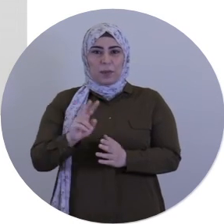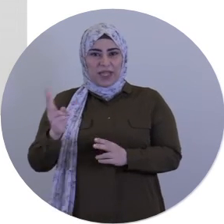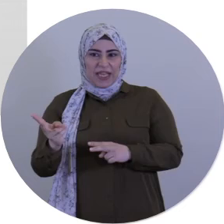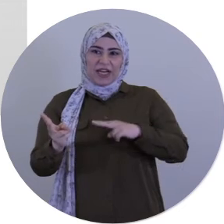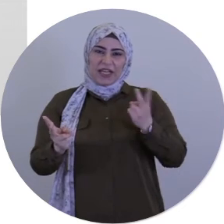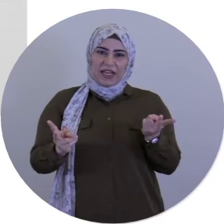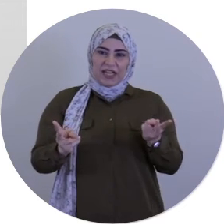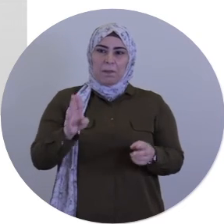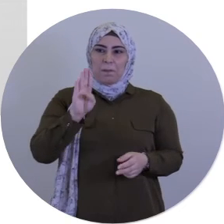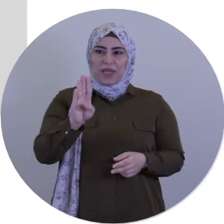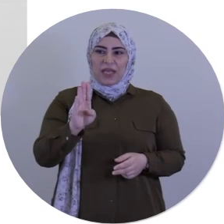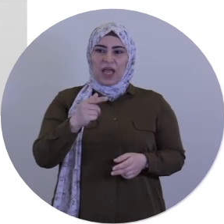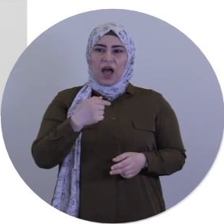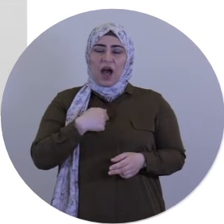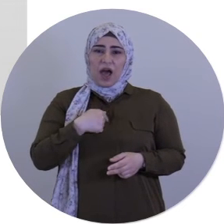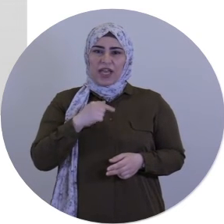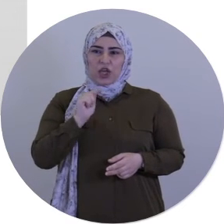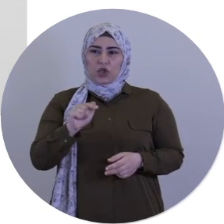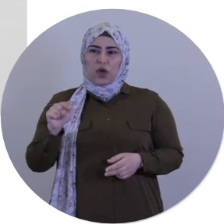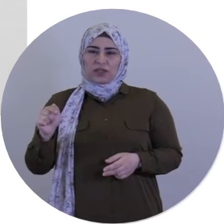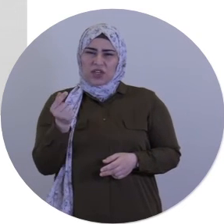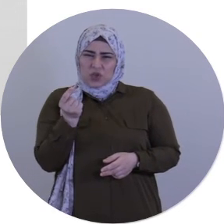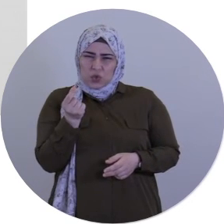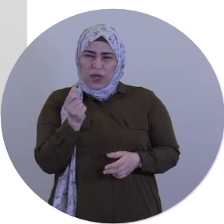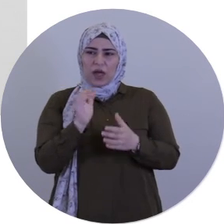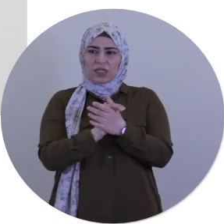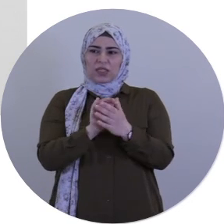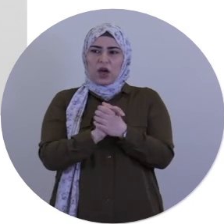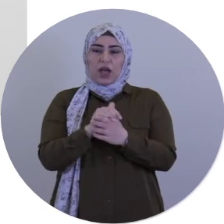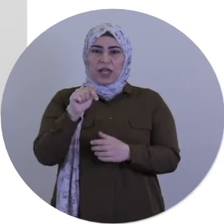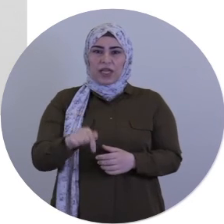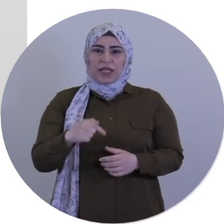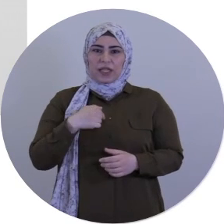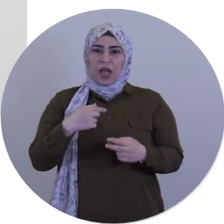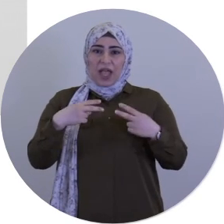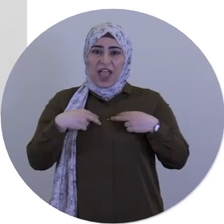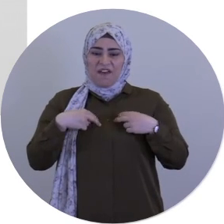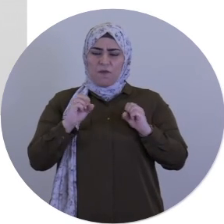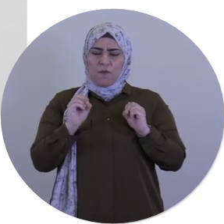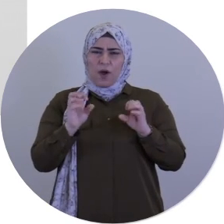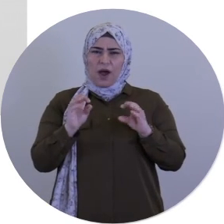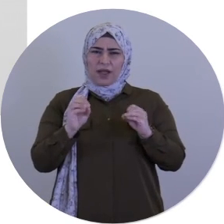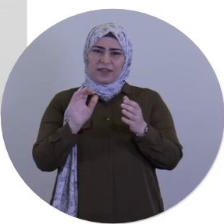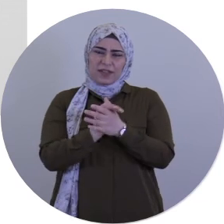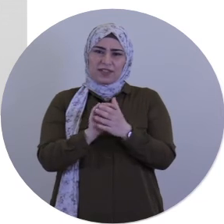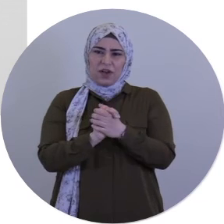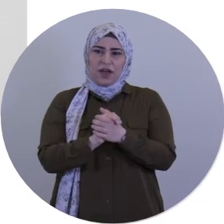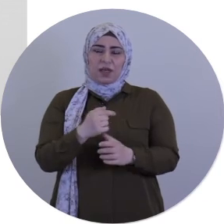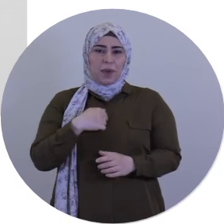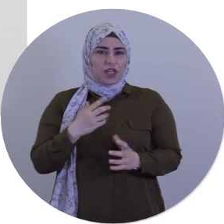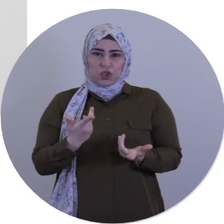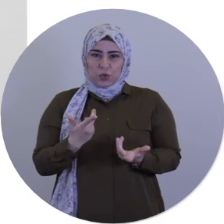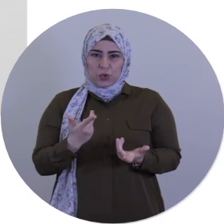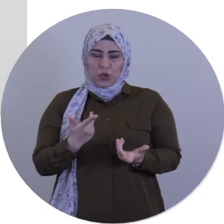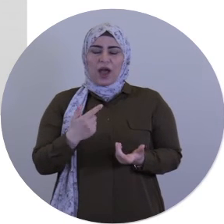have too many. The trick is in the answer. The answer is in the question. There is no trick here. Just try to find it. I what? A few